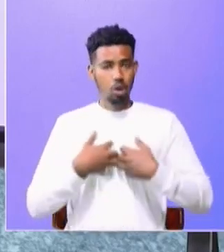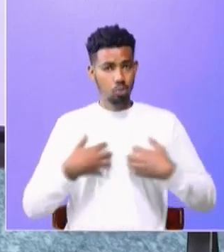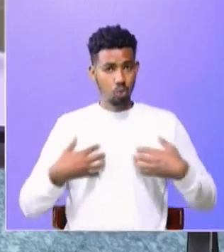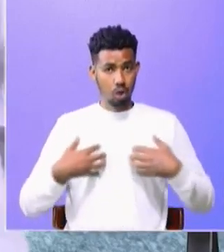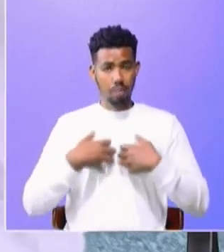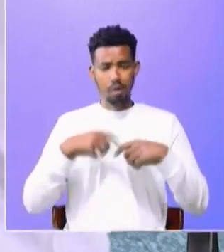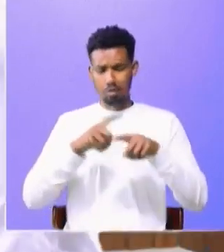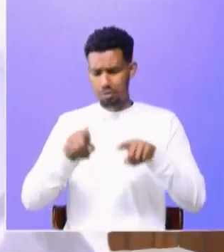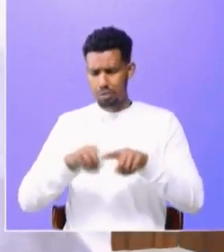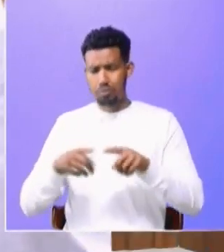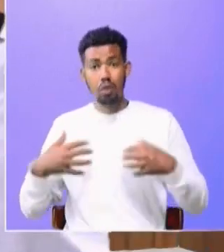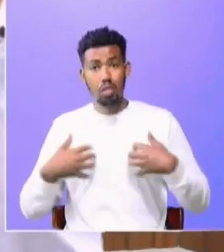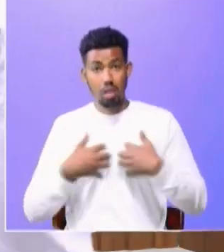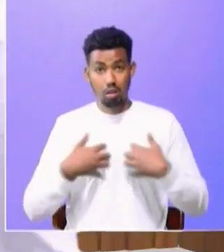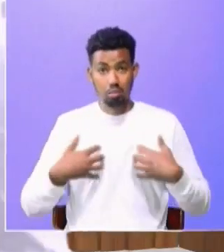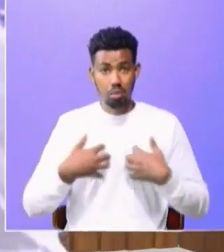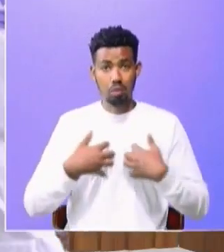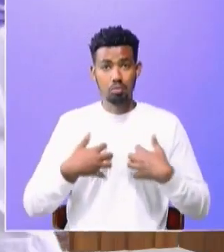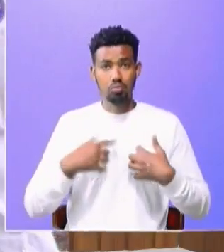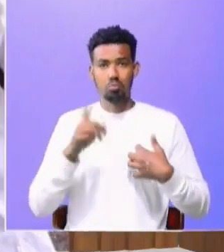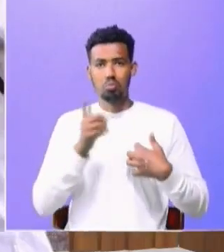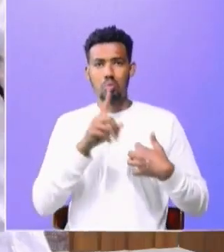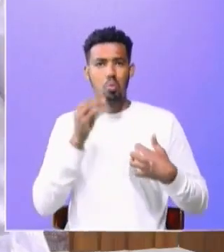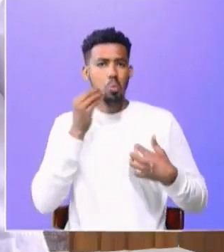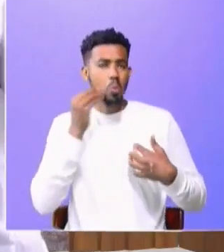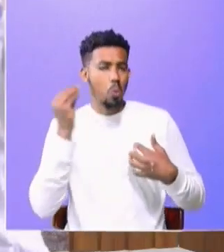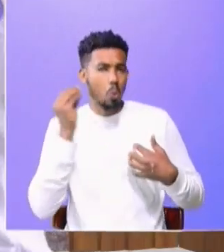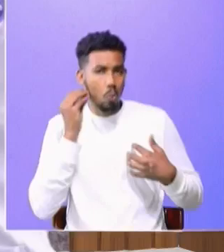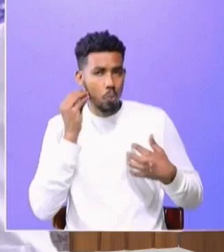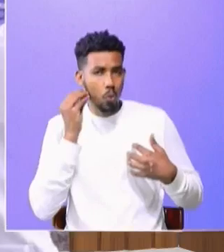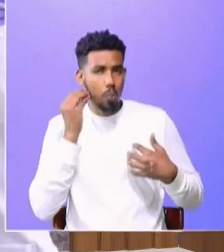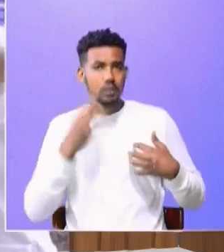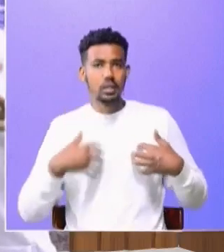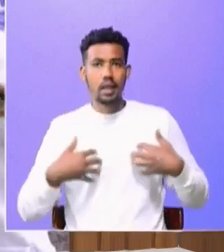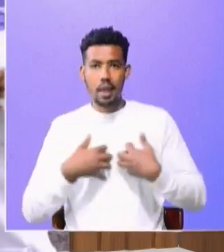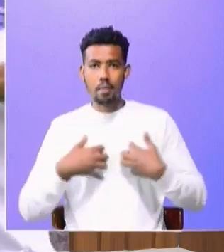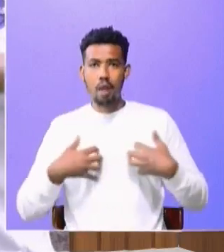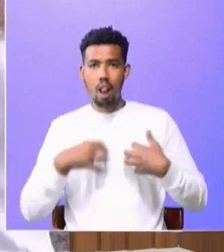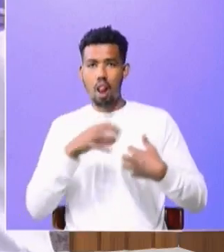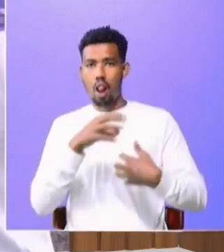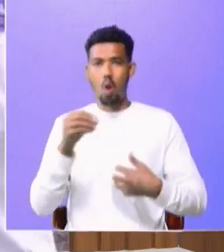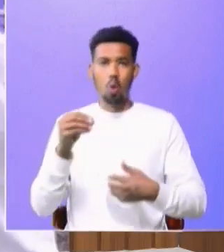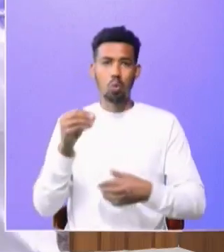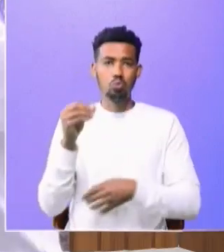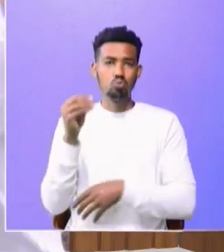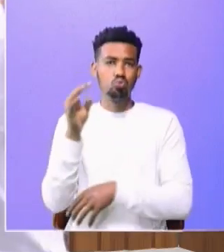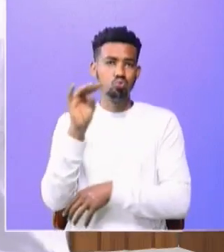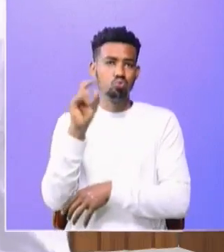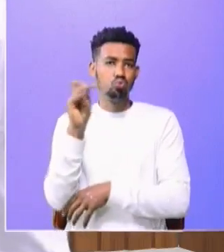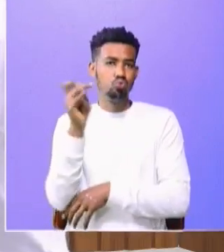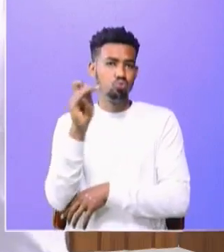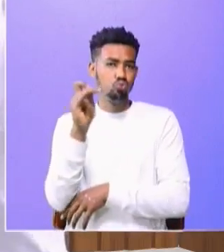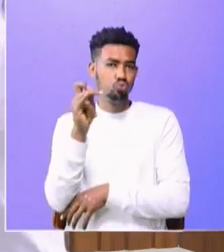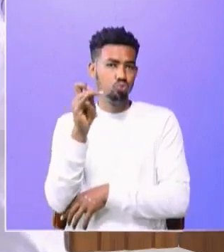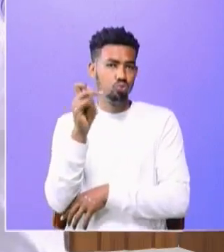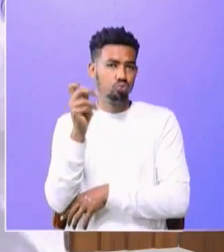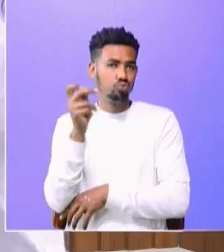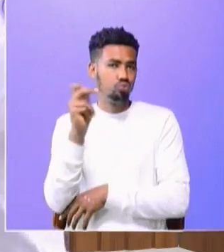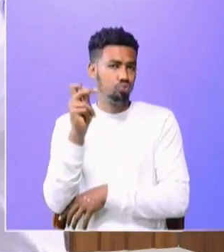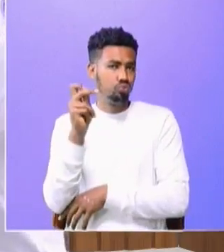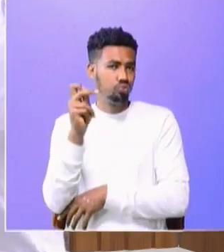different animals. It can be domestic. It could be also wild, cat, dog,